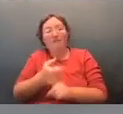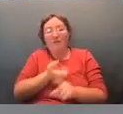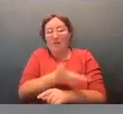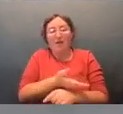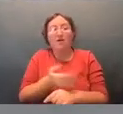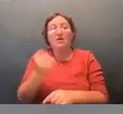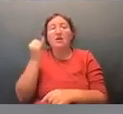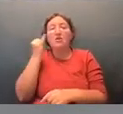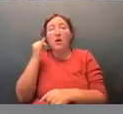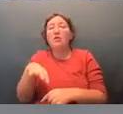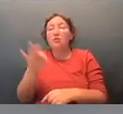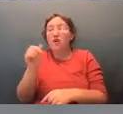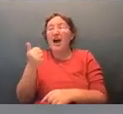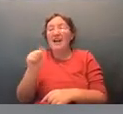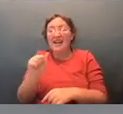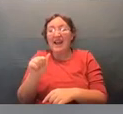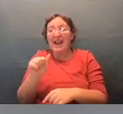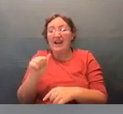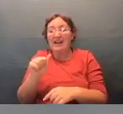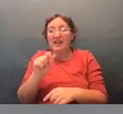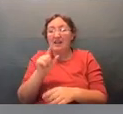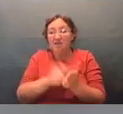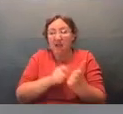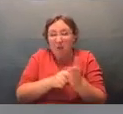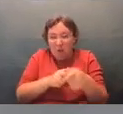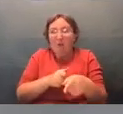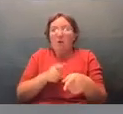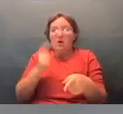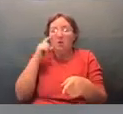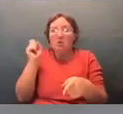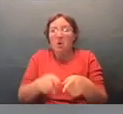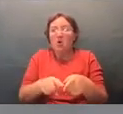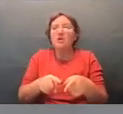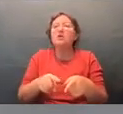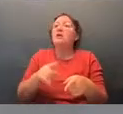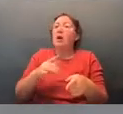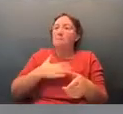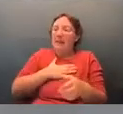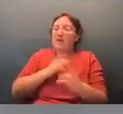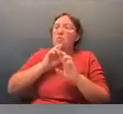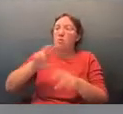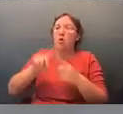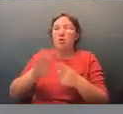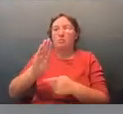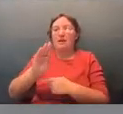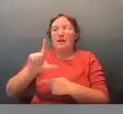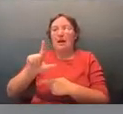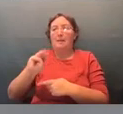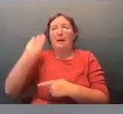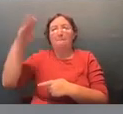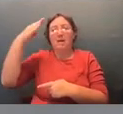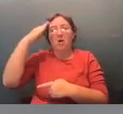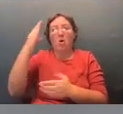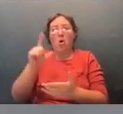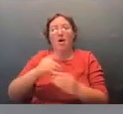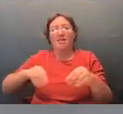you are asked to report that to the Bureau of Land Management, the BLM, so that they can